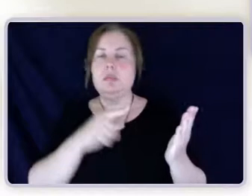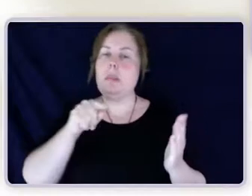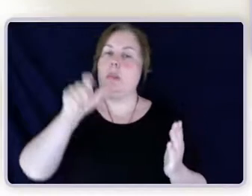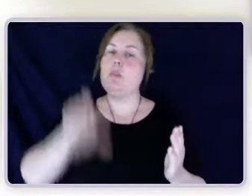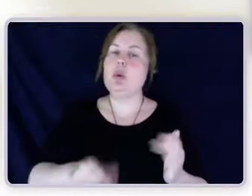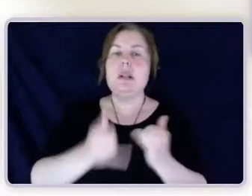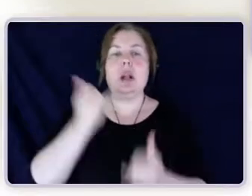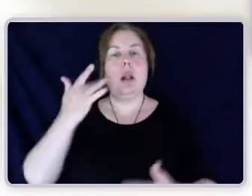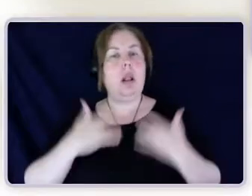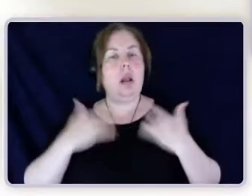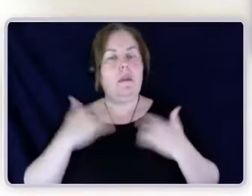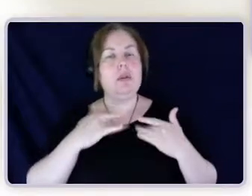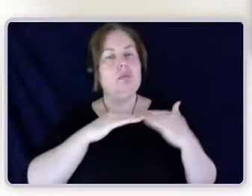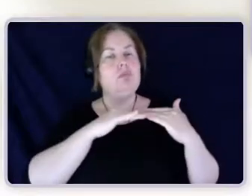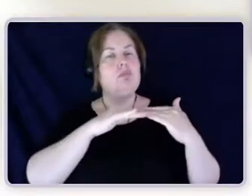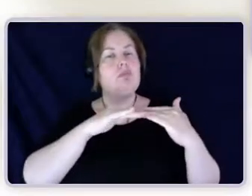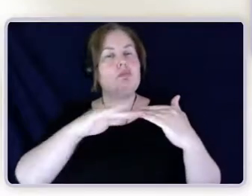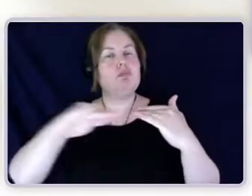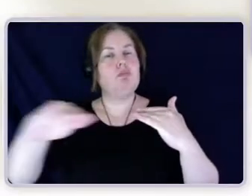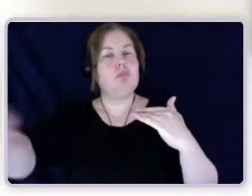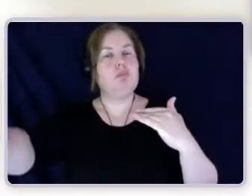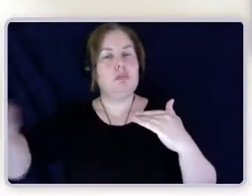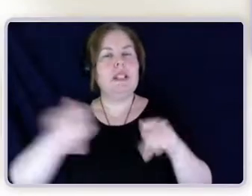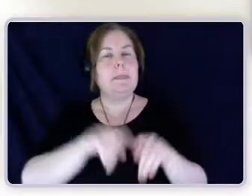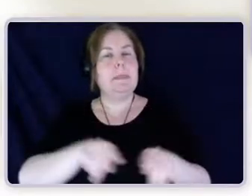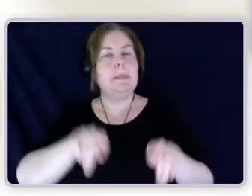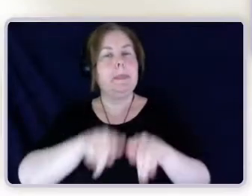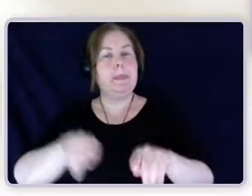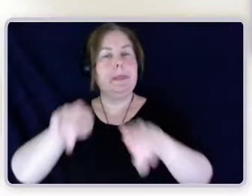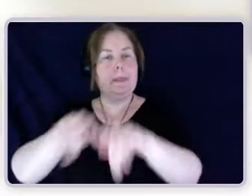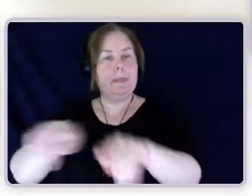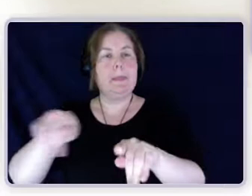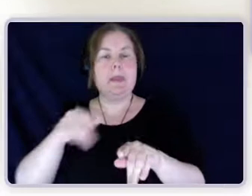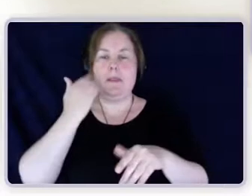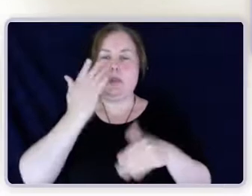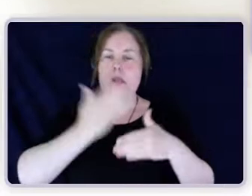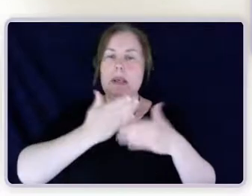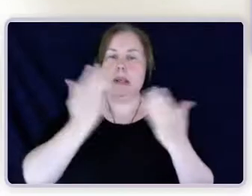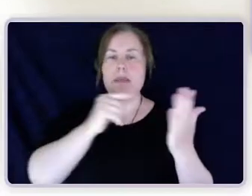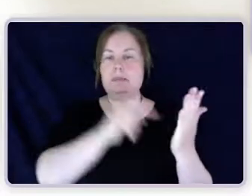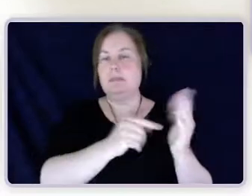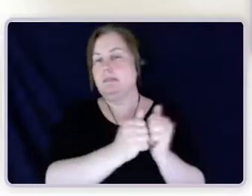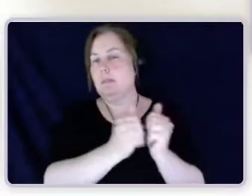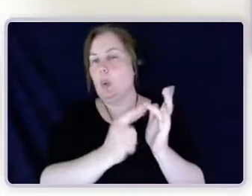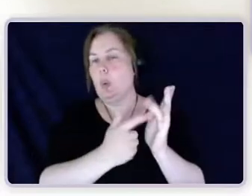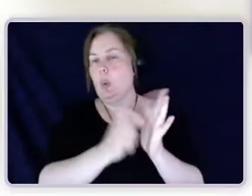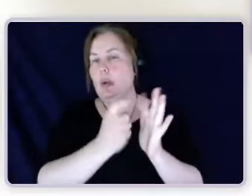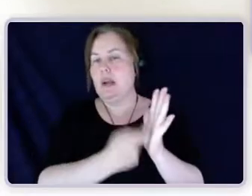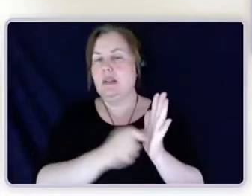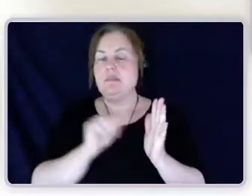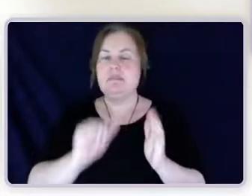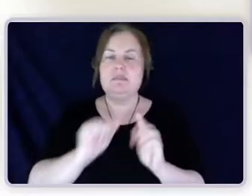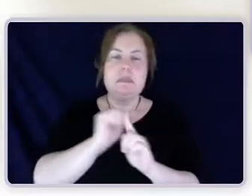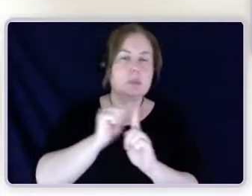the person's life and in their day-to-day orders and their affairs. They're more